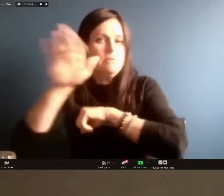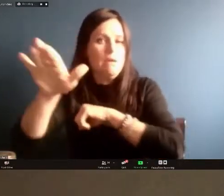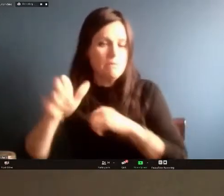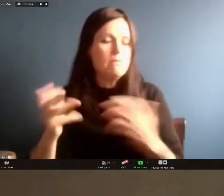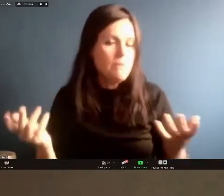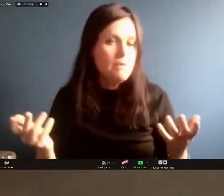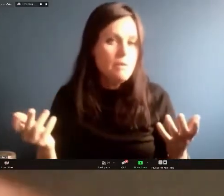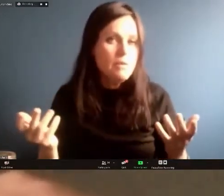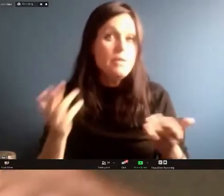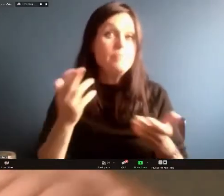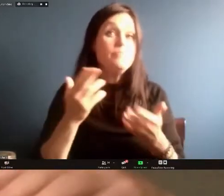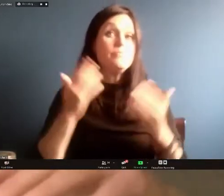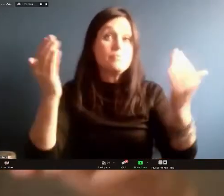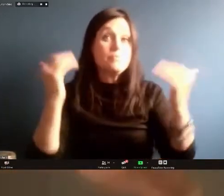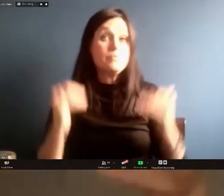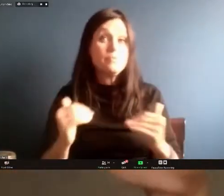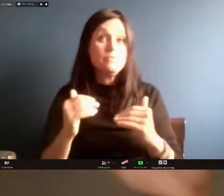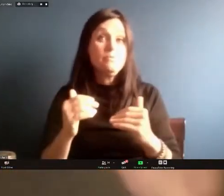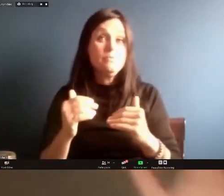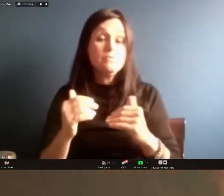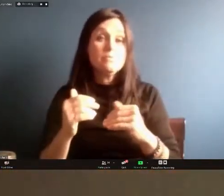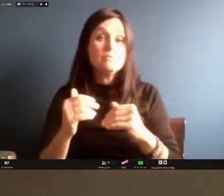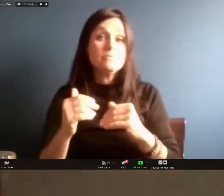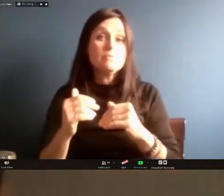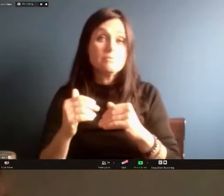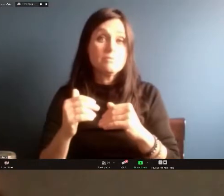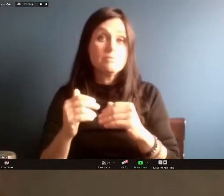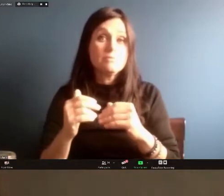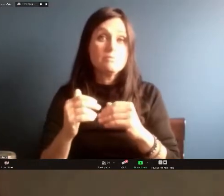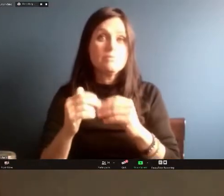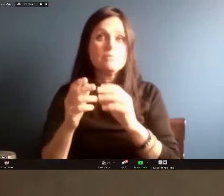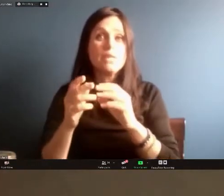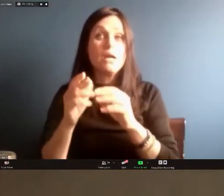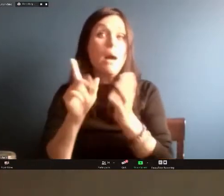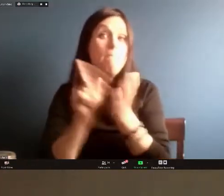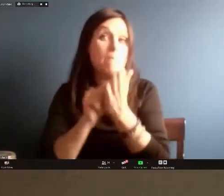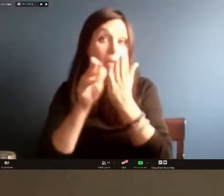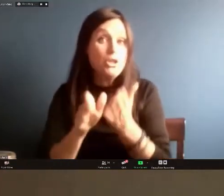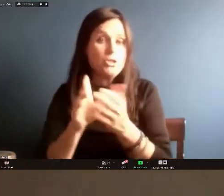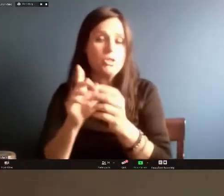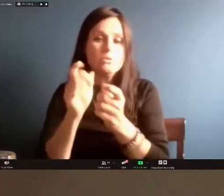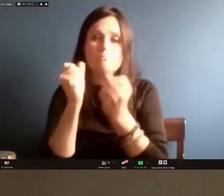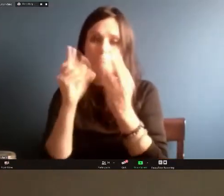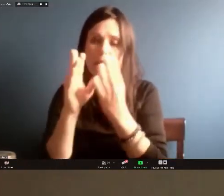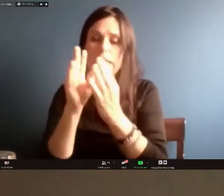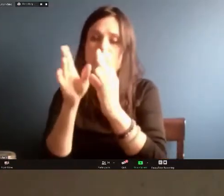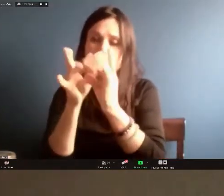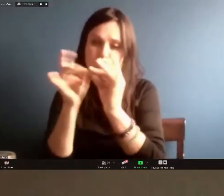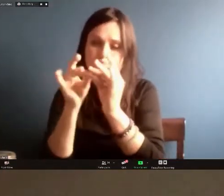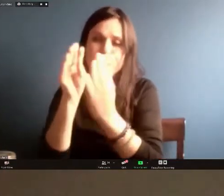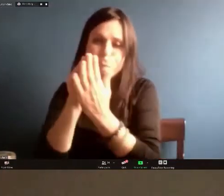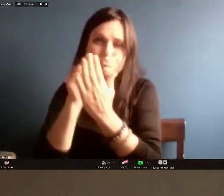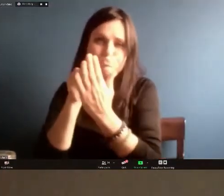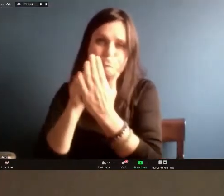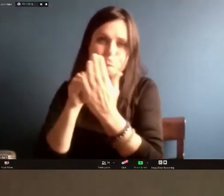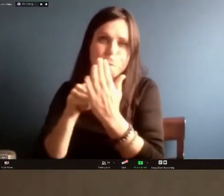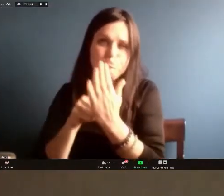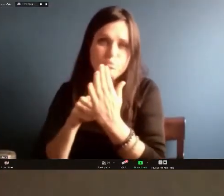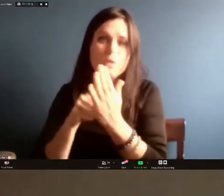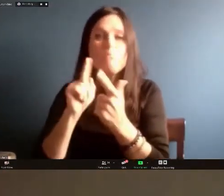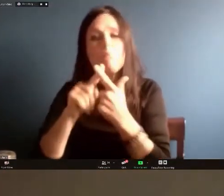of course, I get a lot of notes from my publishers and my editors, and then